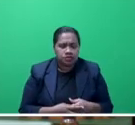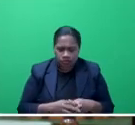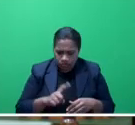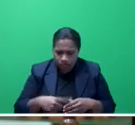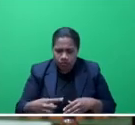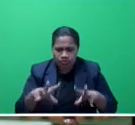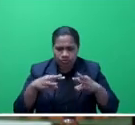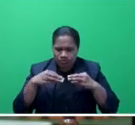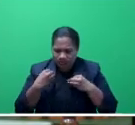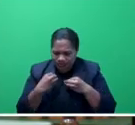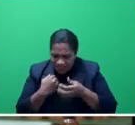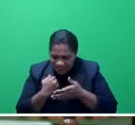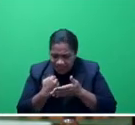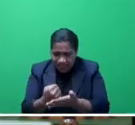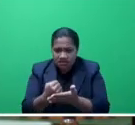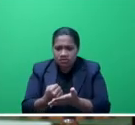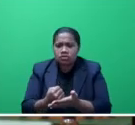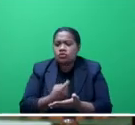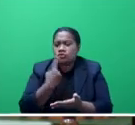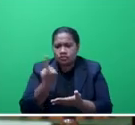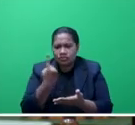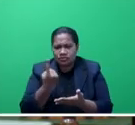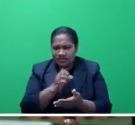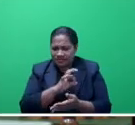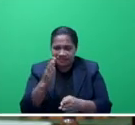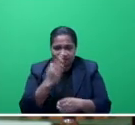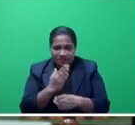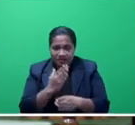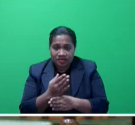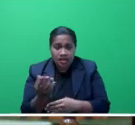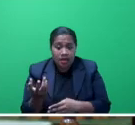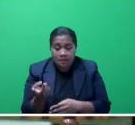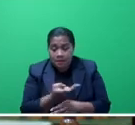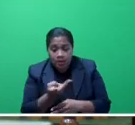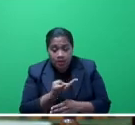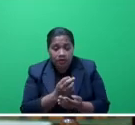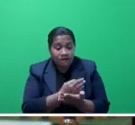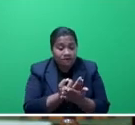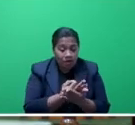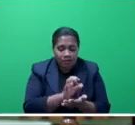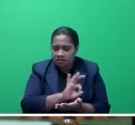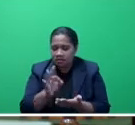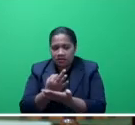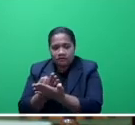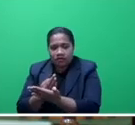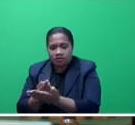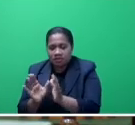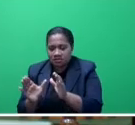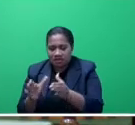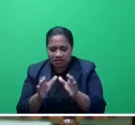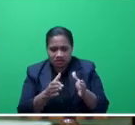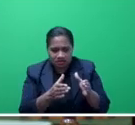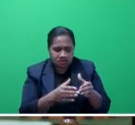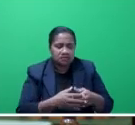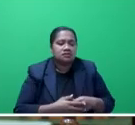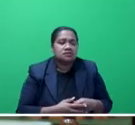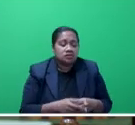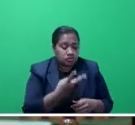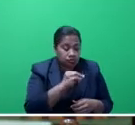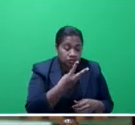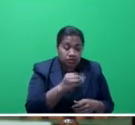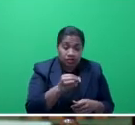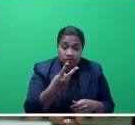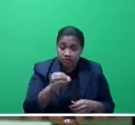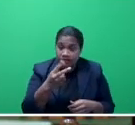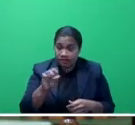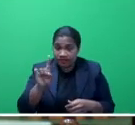the unemployed in both the formal and informal sectors. Mr. Speaker, sir, the 2020-21 budget was delivered in a period